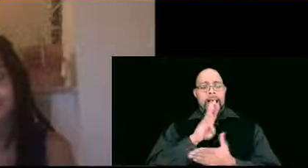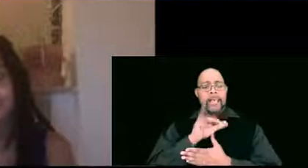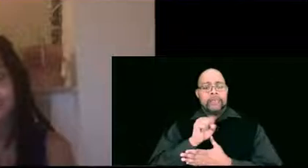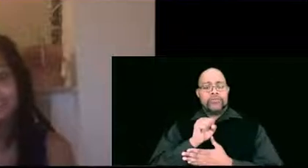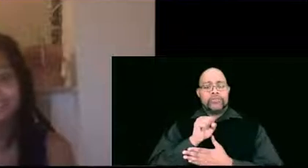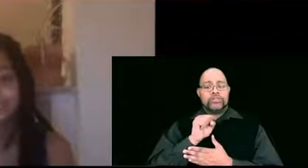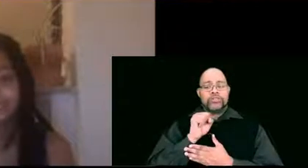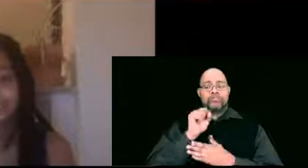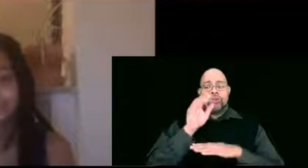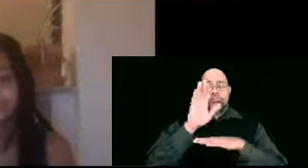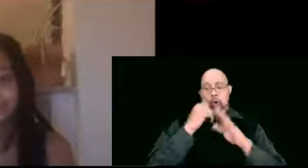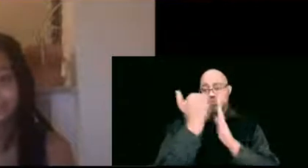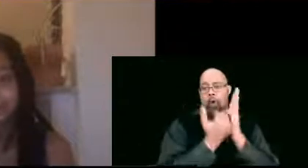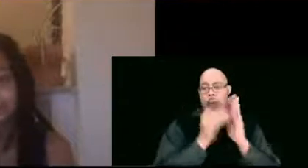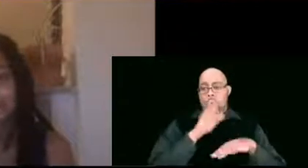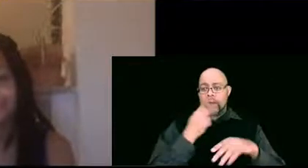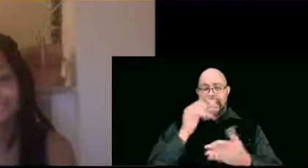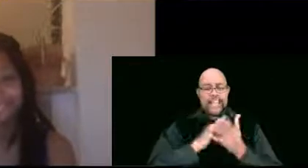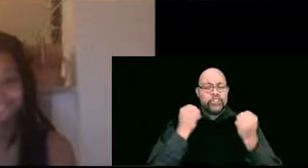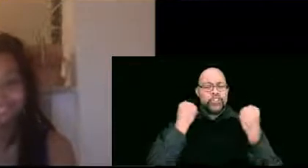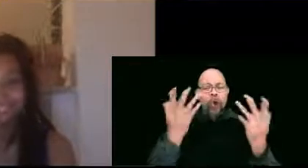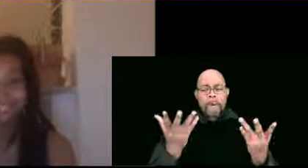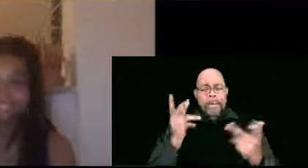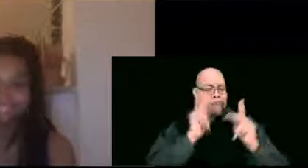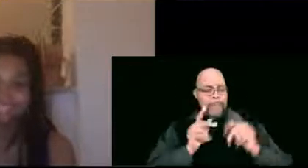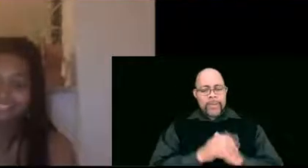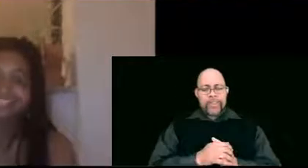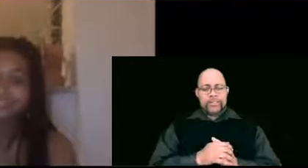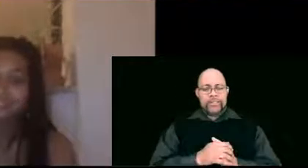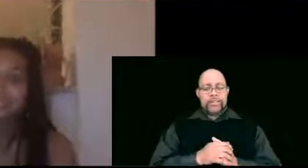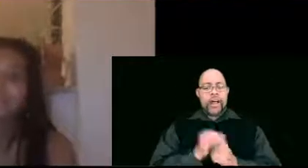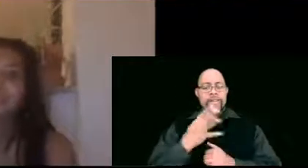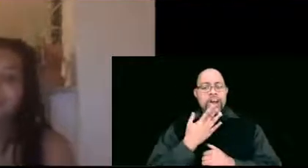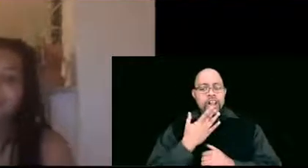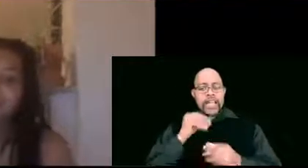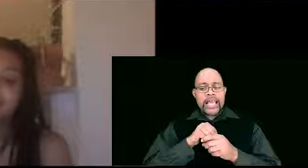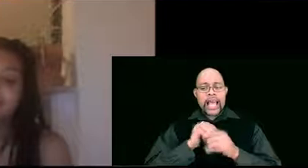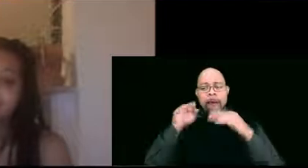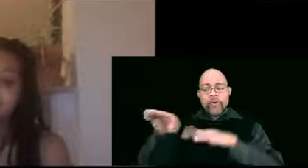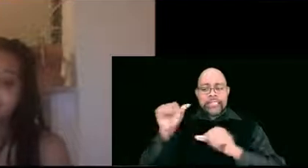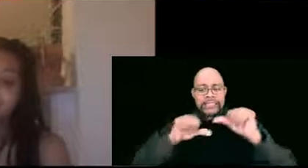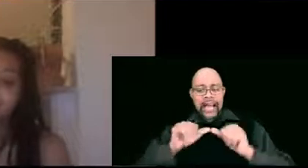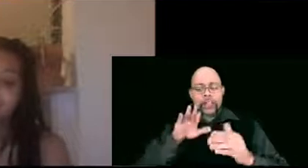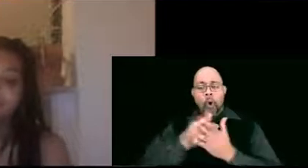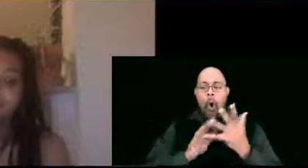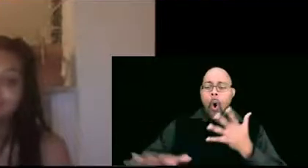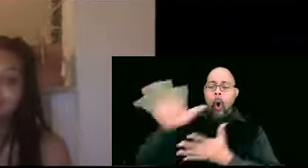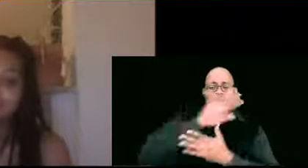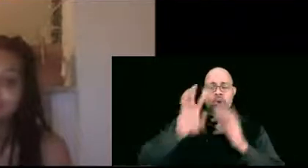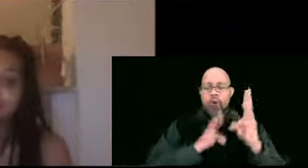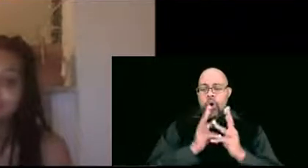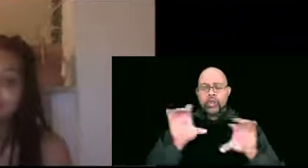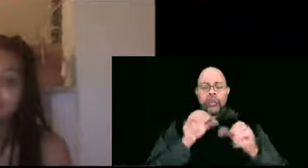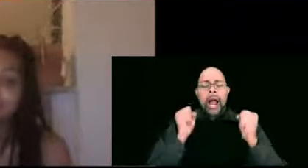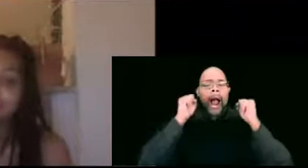successful was the BIMS roll call, and seeing that there were so many people of color in marine science all over